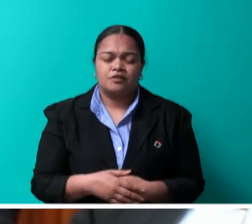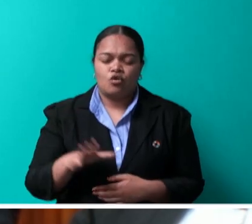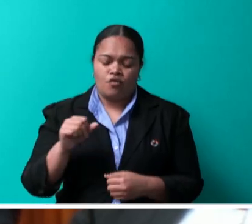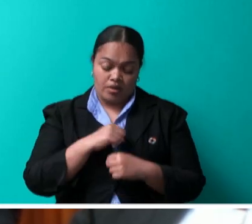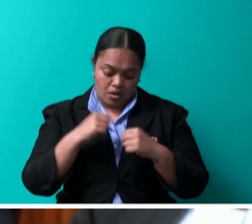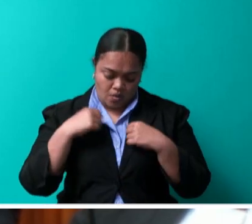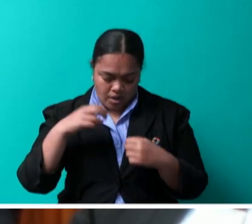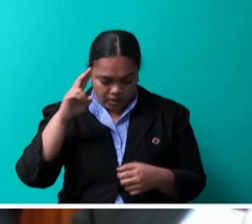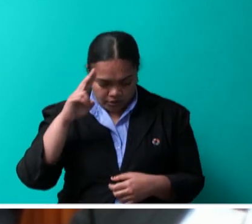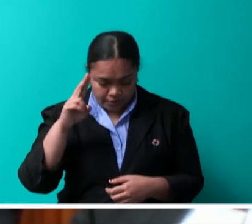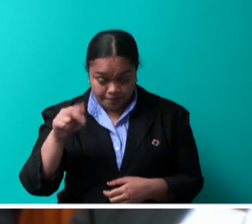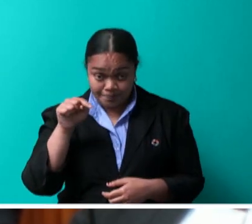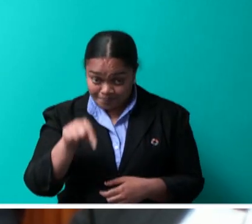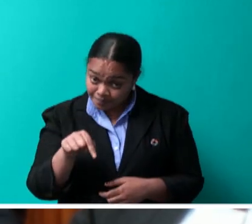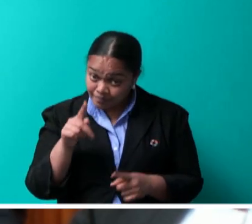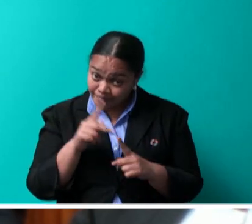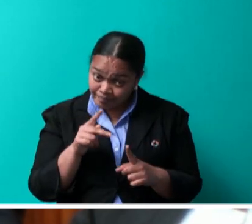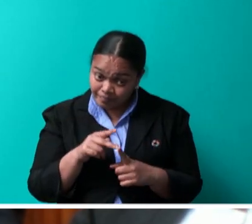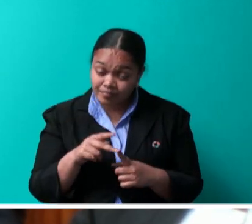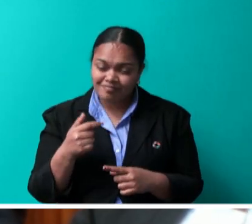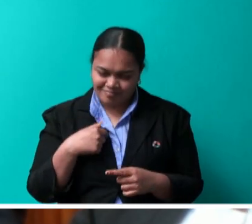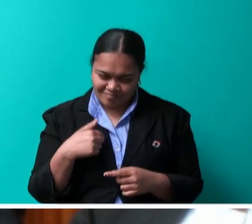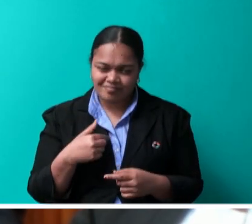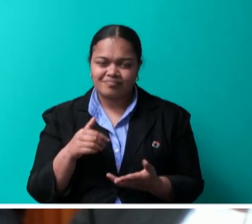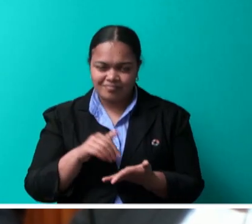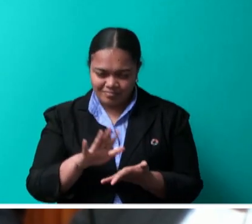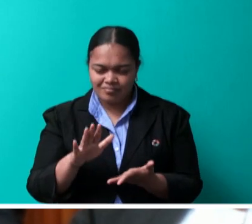nation. And for these reasons, I commend the